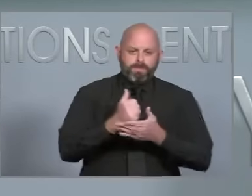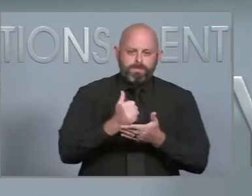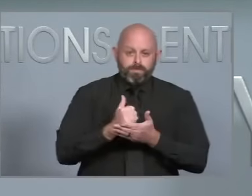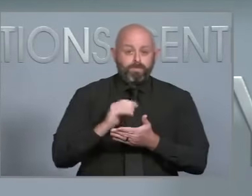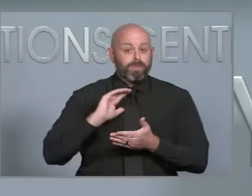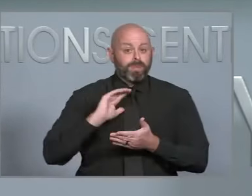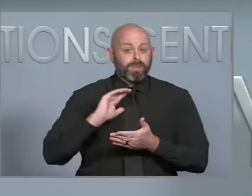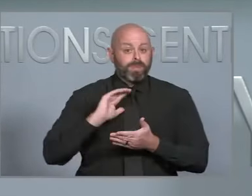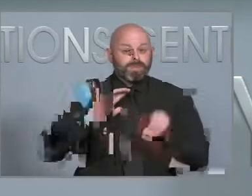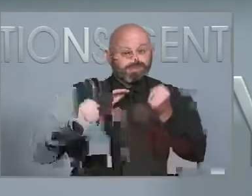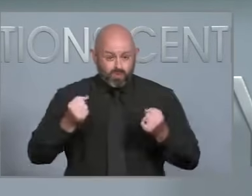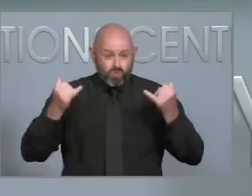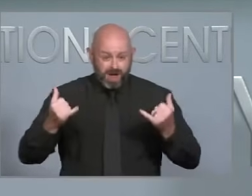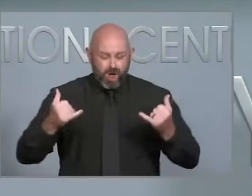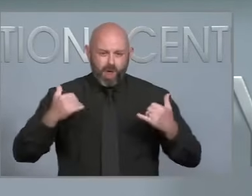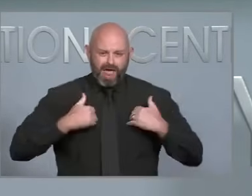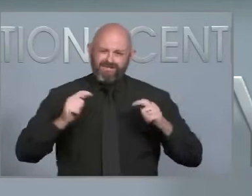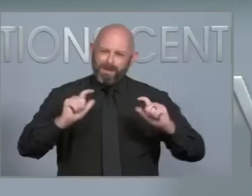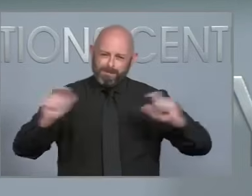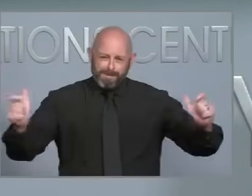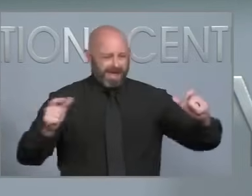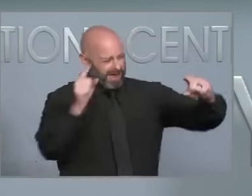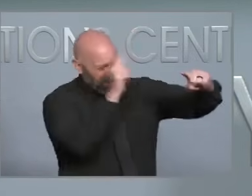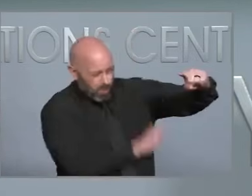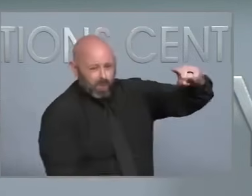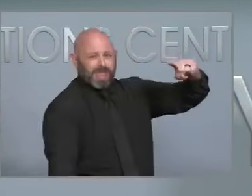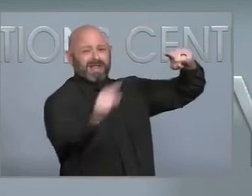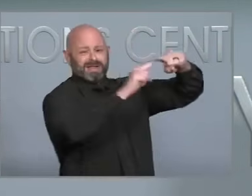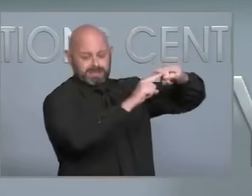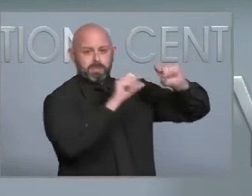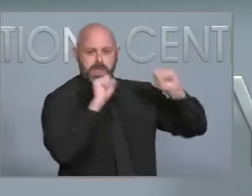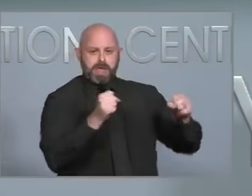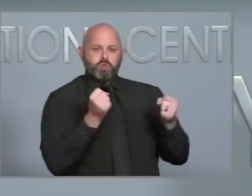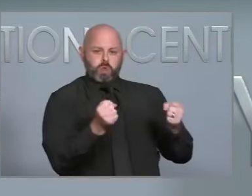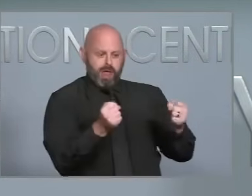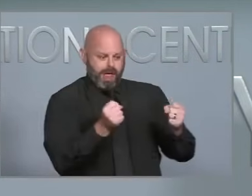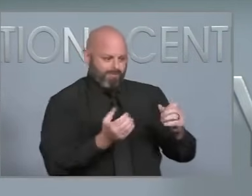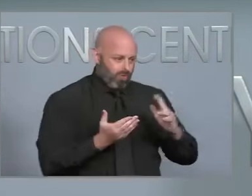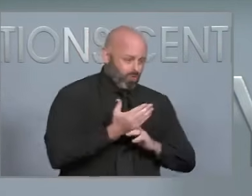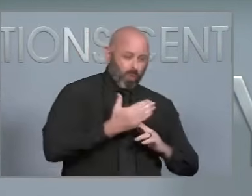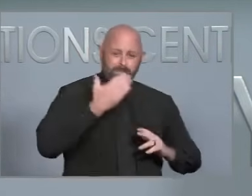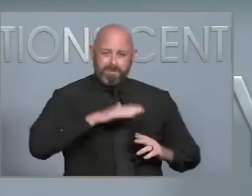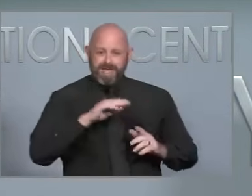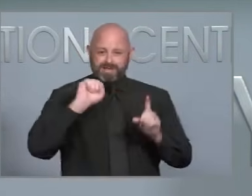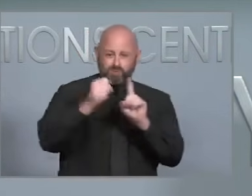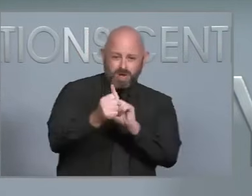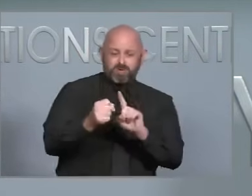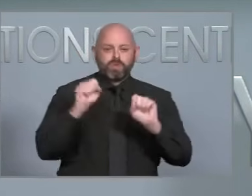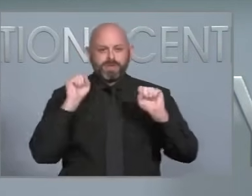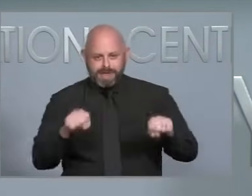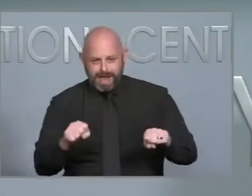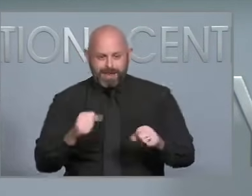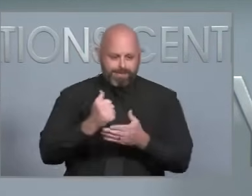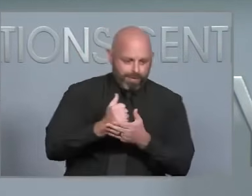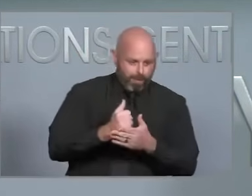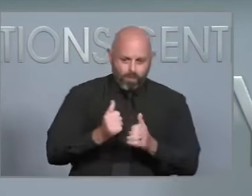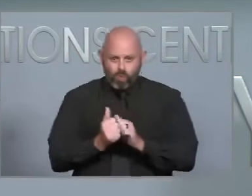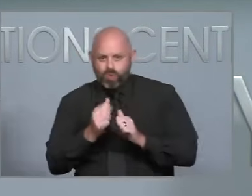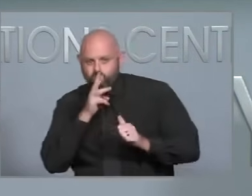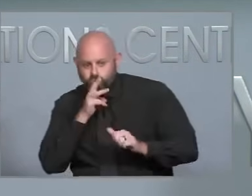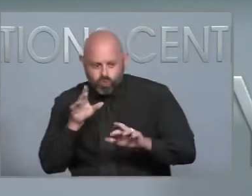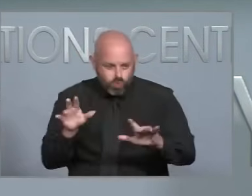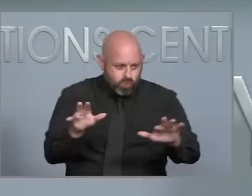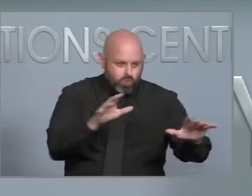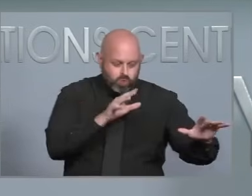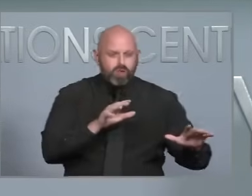high water type vehicles and palletized vehicles who can produce commodities and bring commodities to the